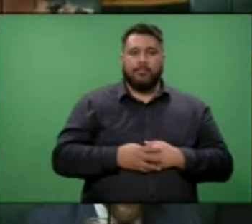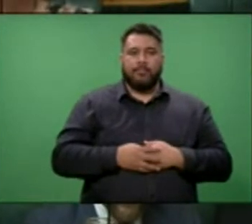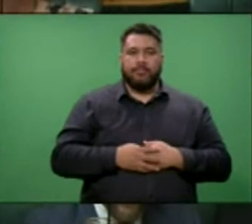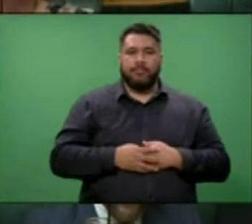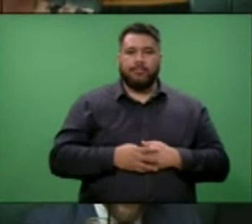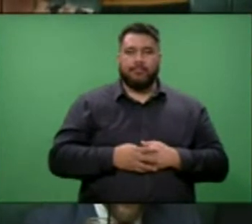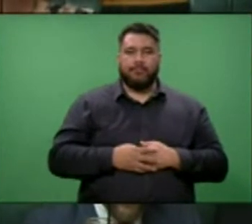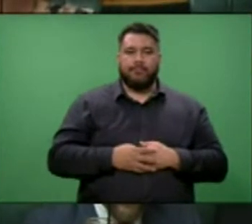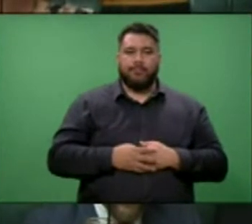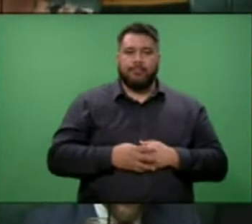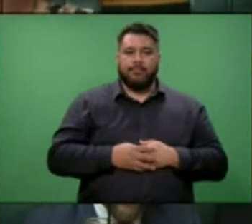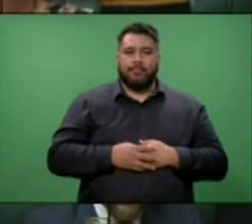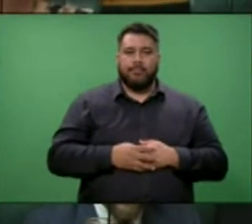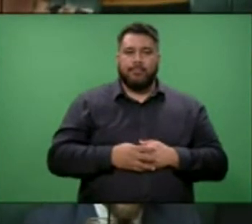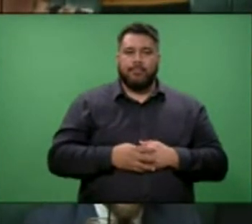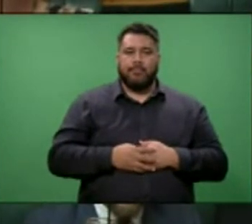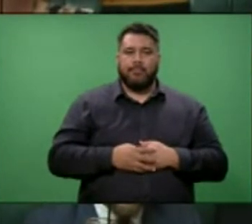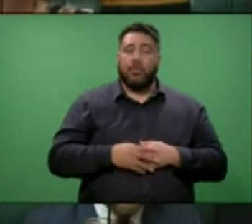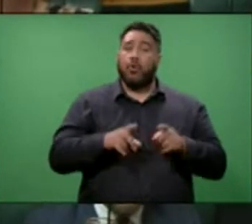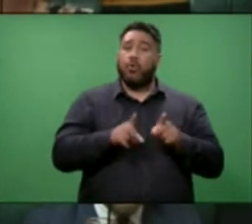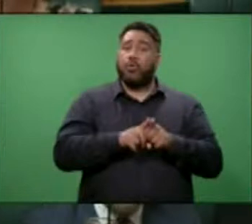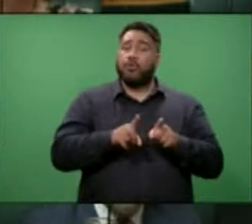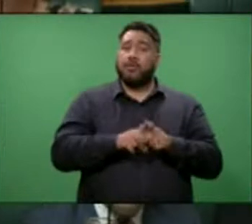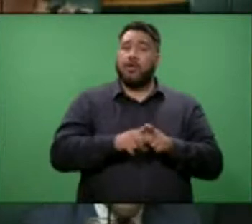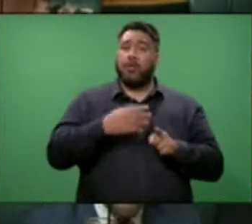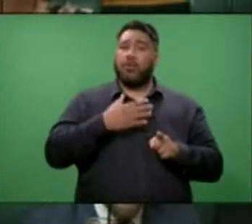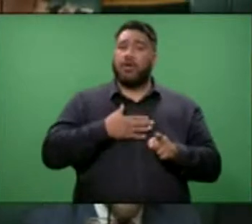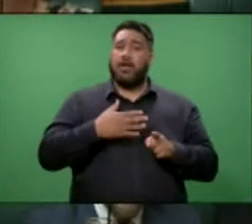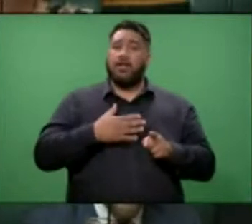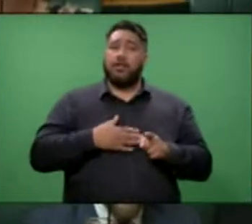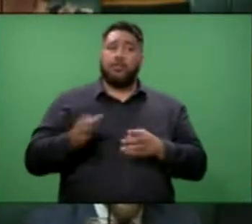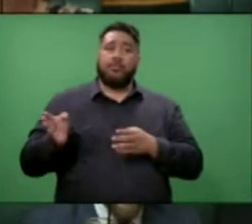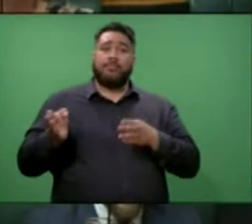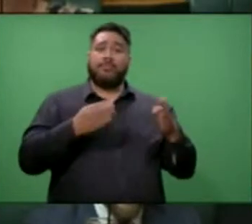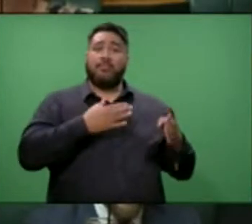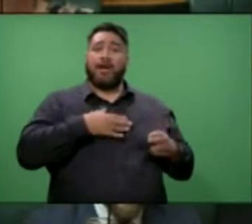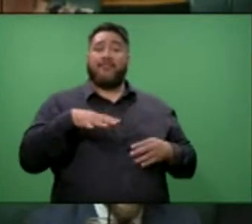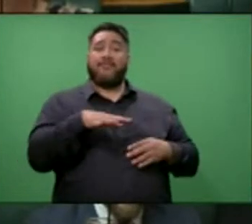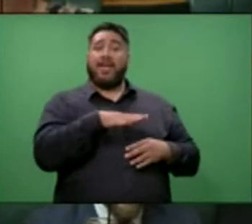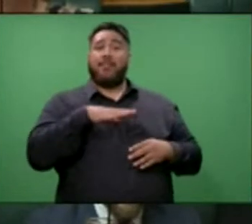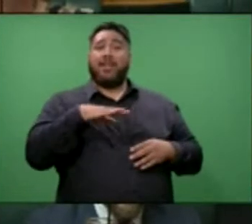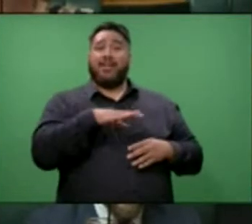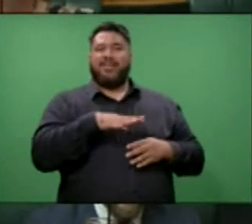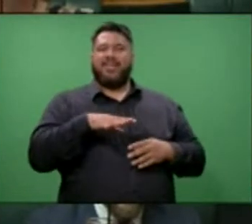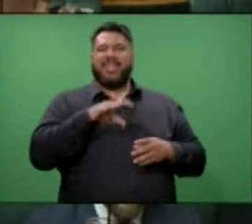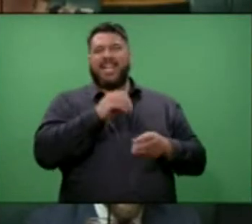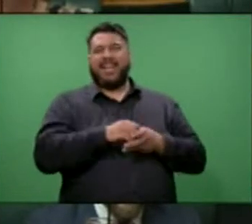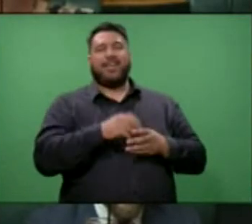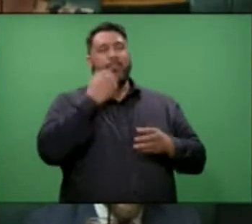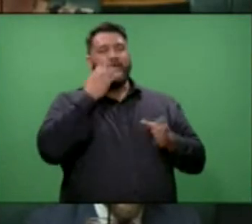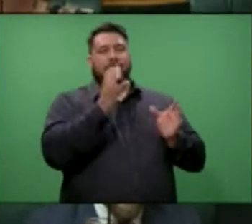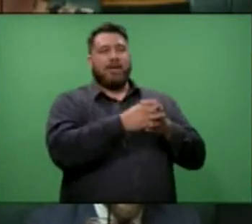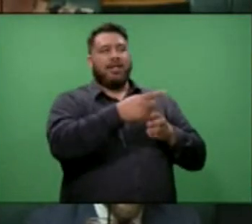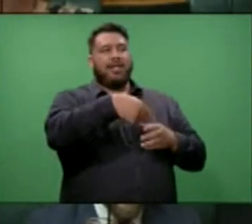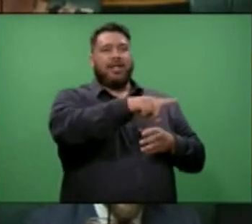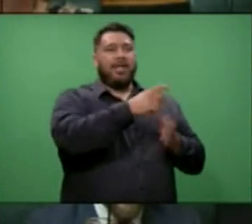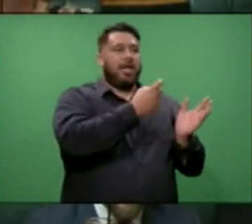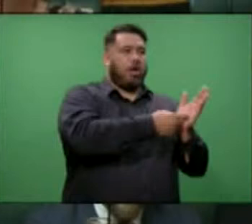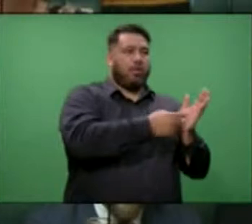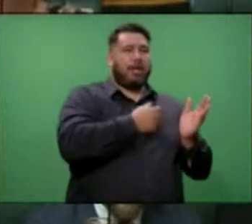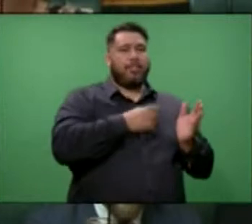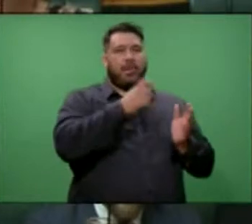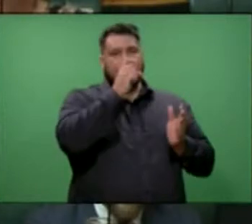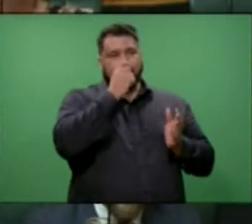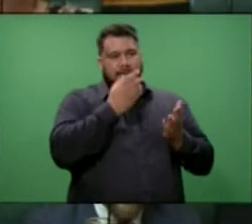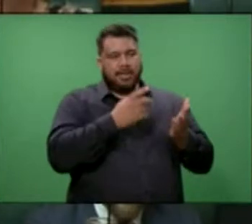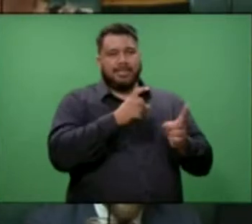atu ki oku whanaunga, kei rote te pāti Māori, e Rāuri, tēnā rā koe e te tuahine Debi, tēnā rā kaurua. Ko kōrero